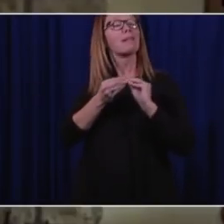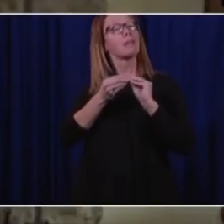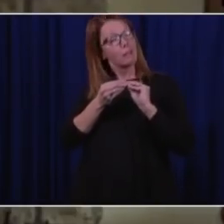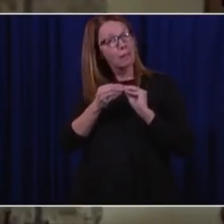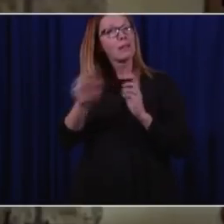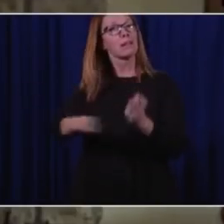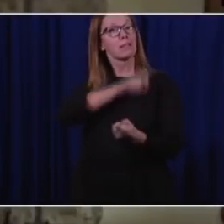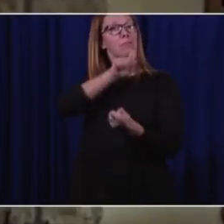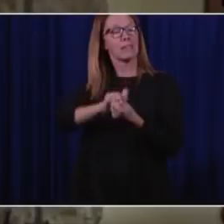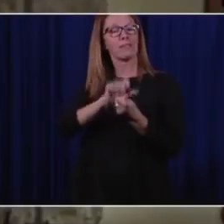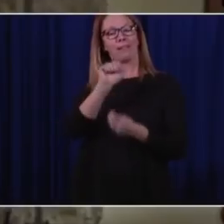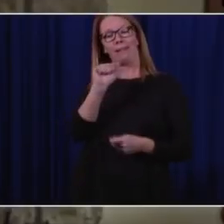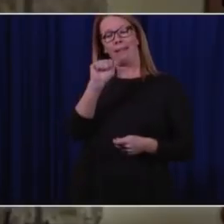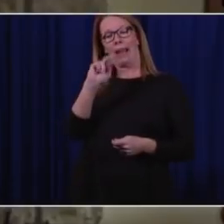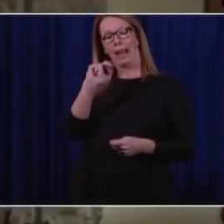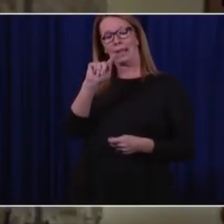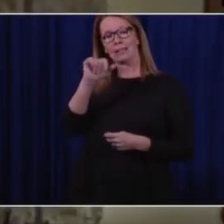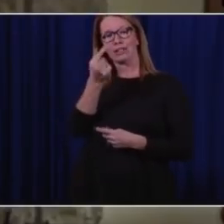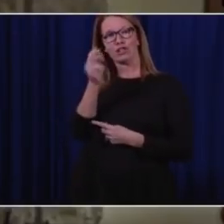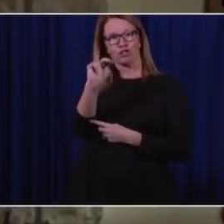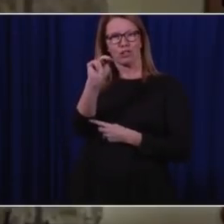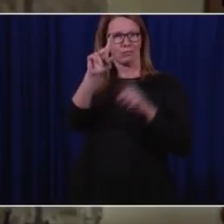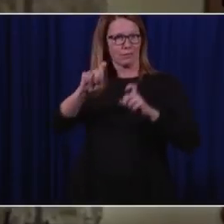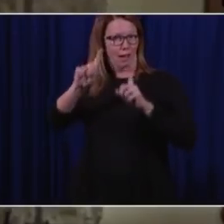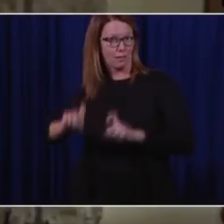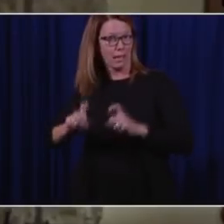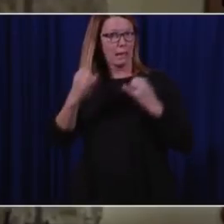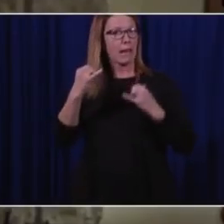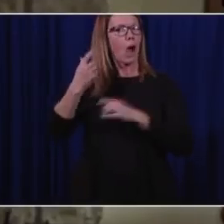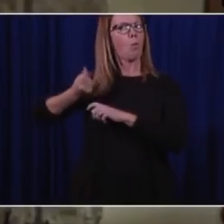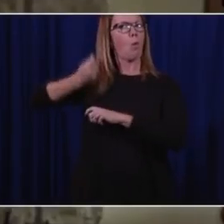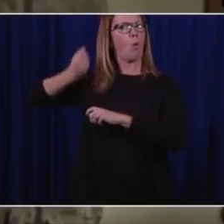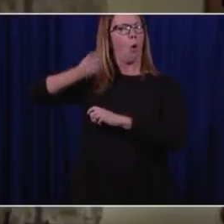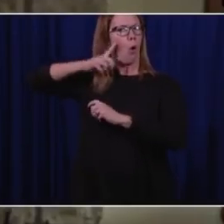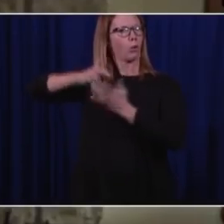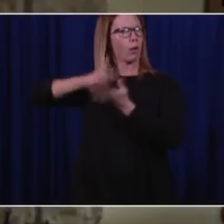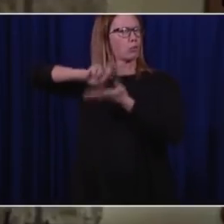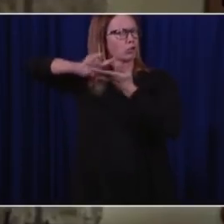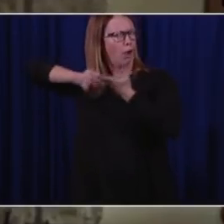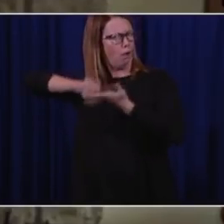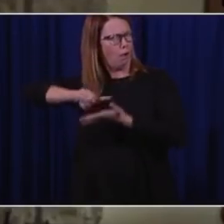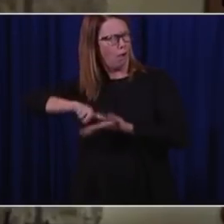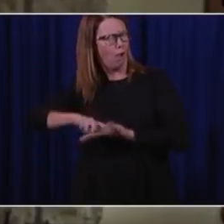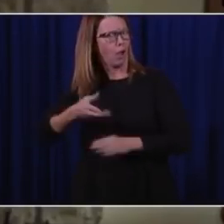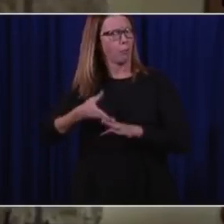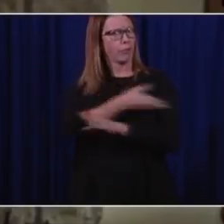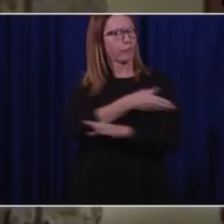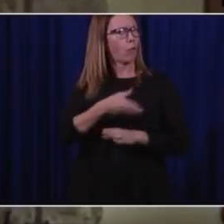said, the antigen tests that we're now sort of holding back and double checking before